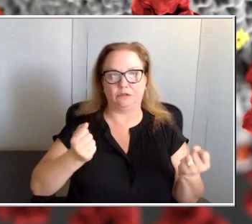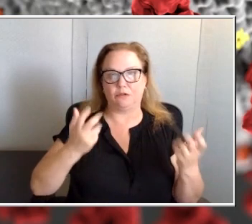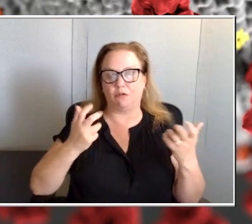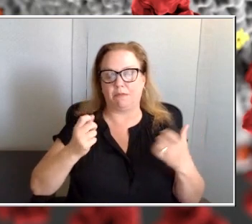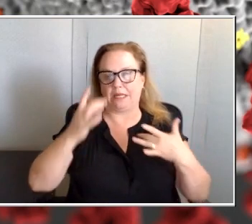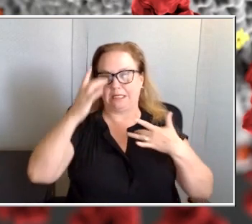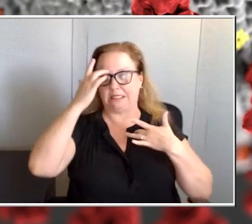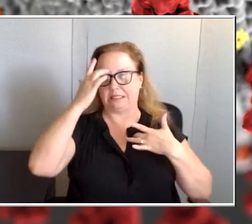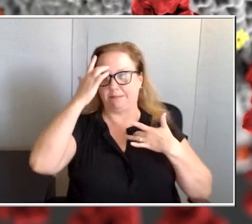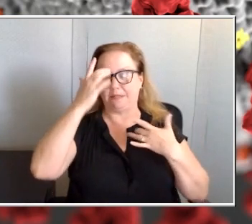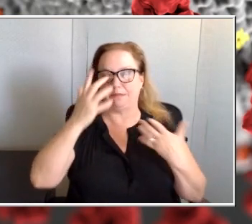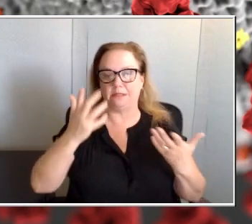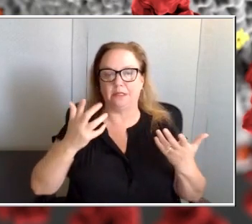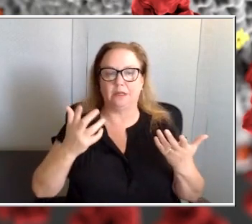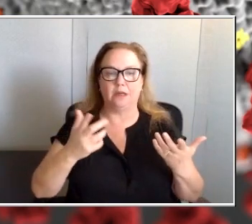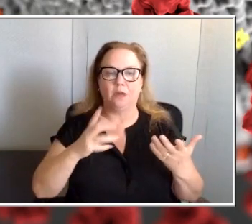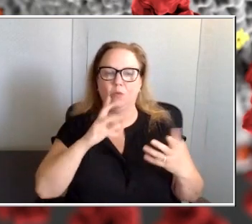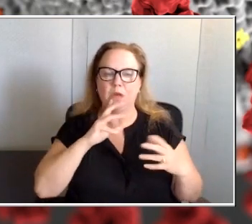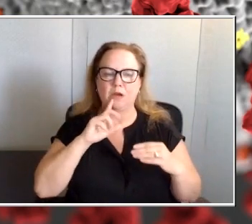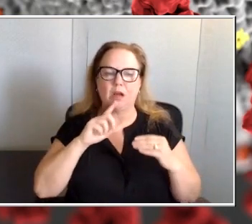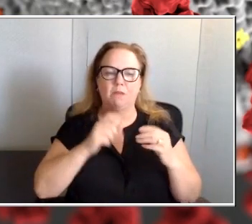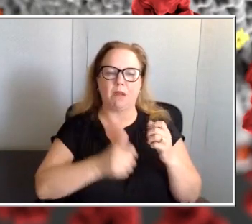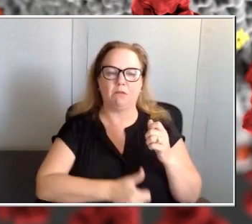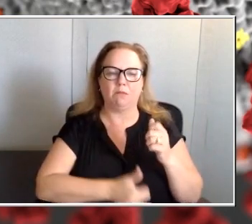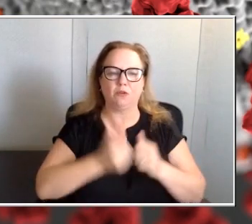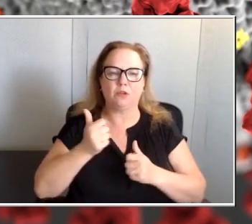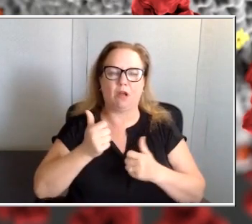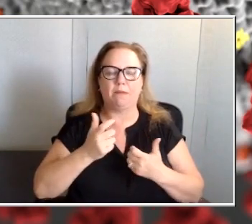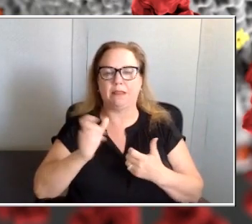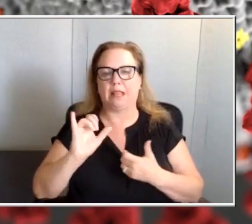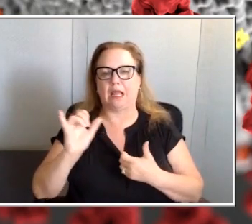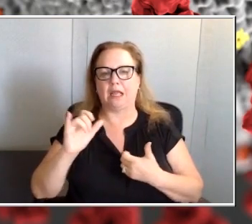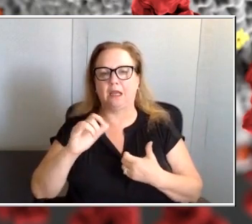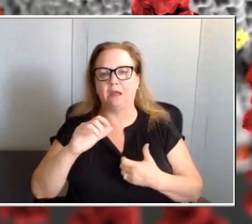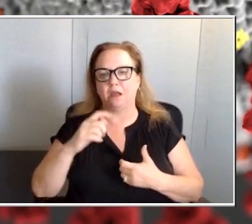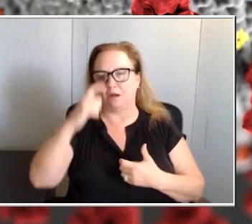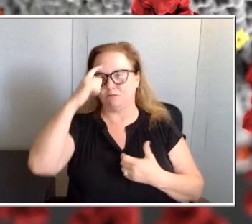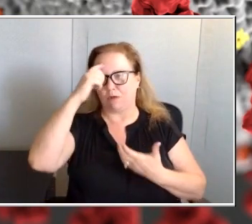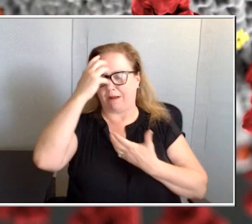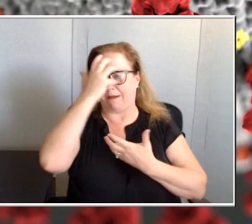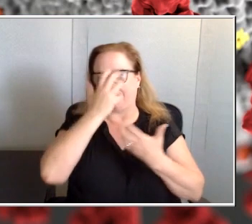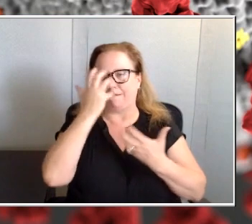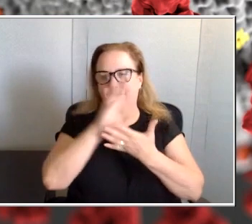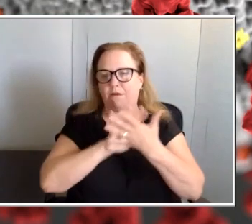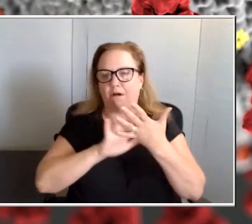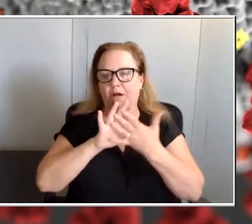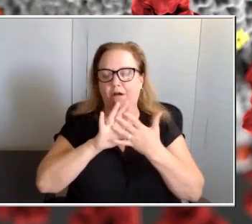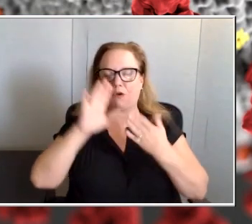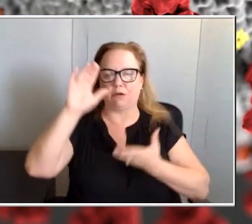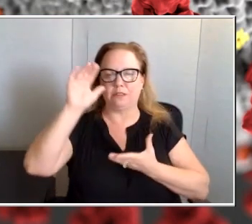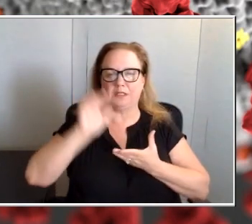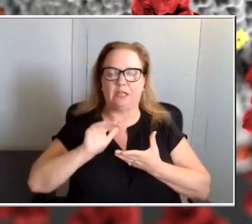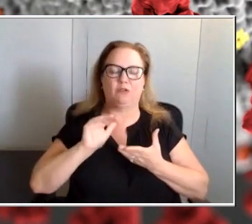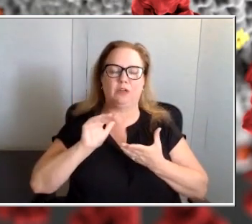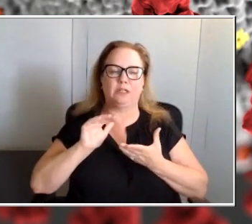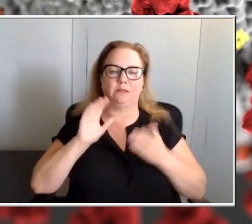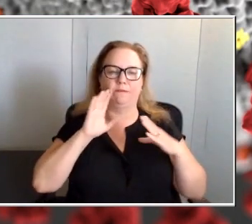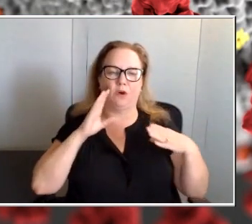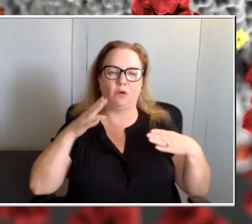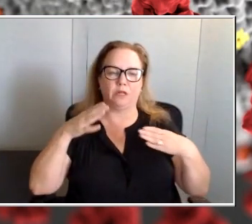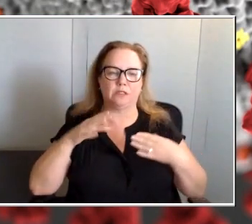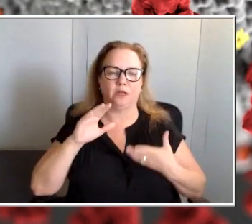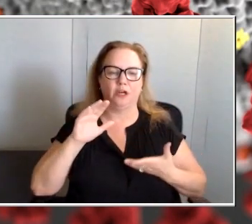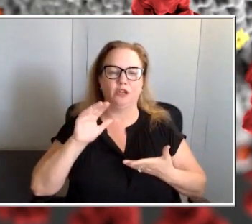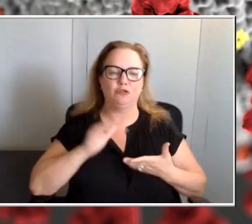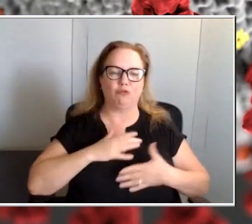we talk about probably is the most common symptoms are things like brain fog or decreased concentration, continued shortness of breath, just